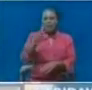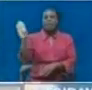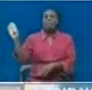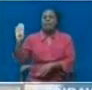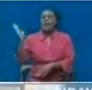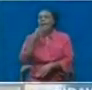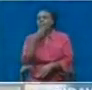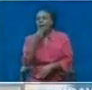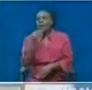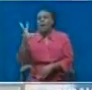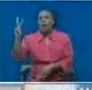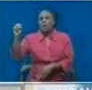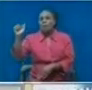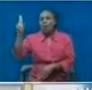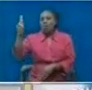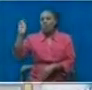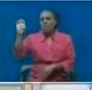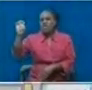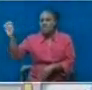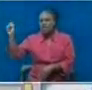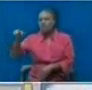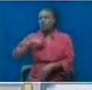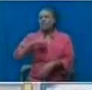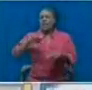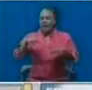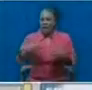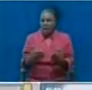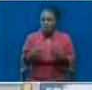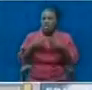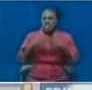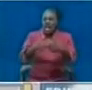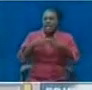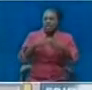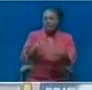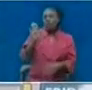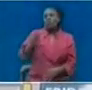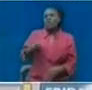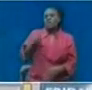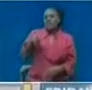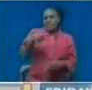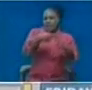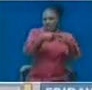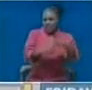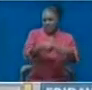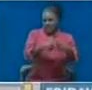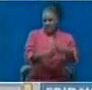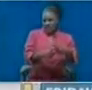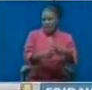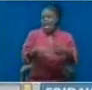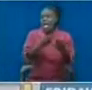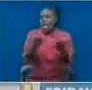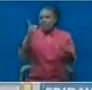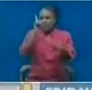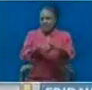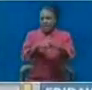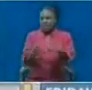second. Sure. But Maureen, I want to find out how you feel about the sexualization of women in the music industry, because it would appear that every time a